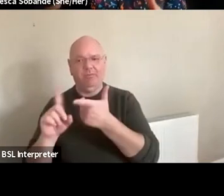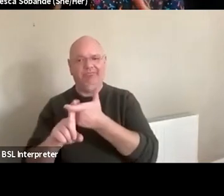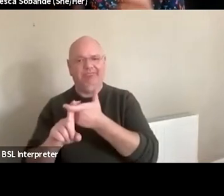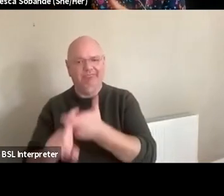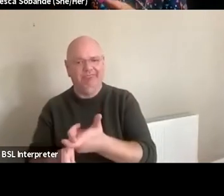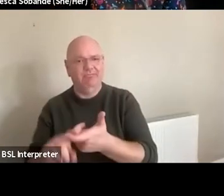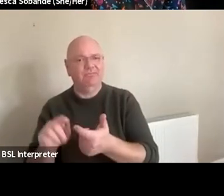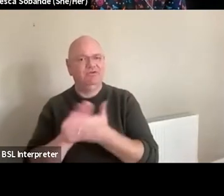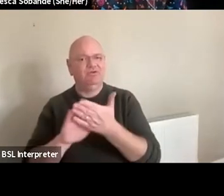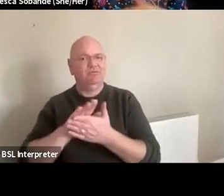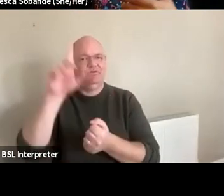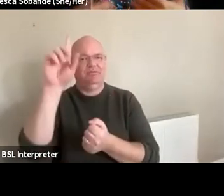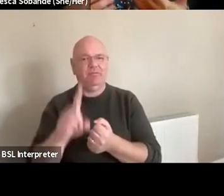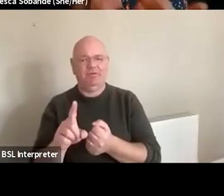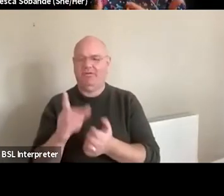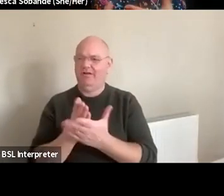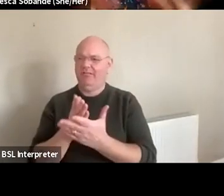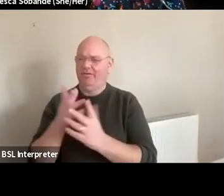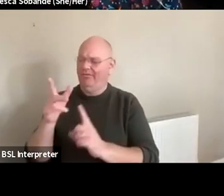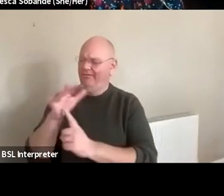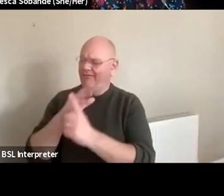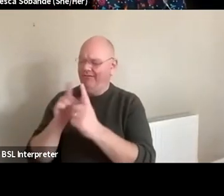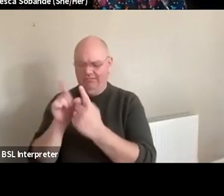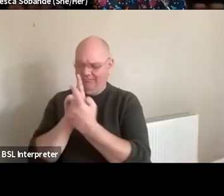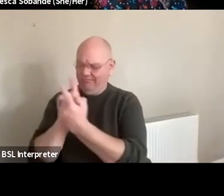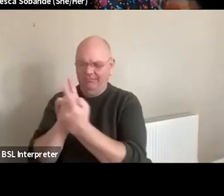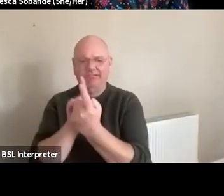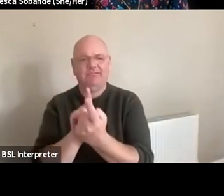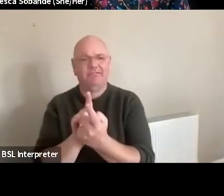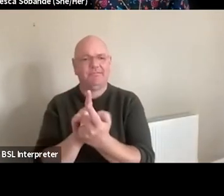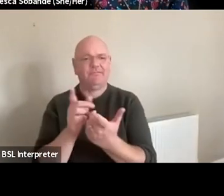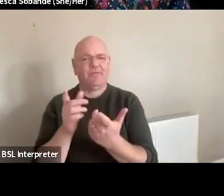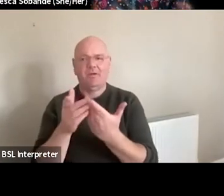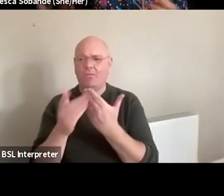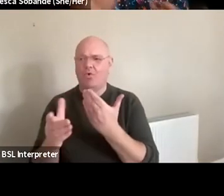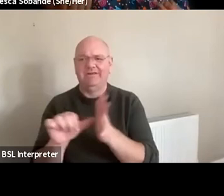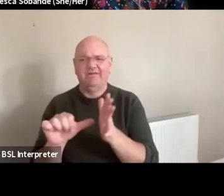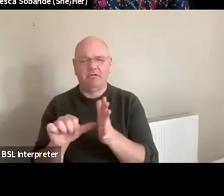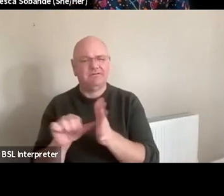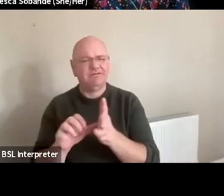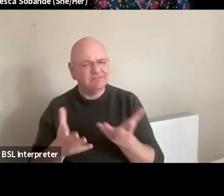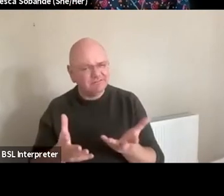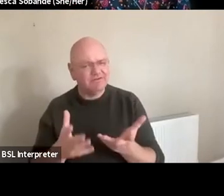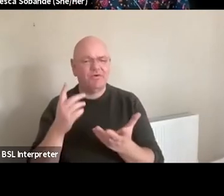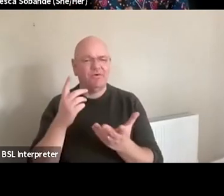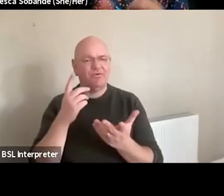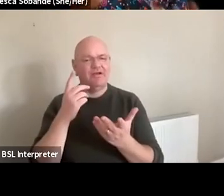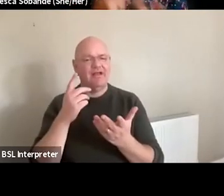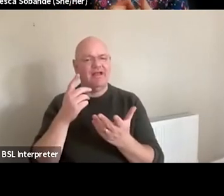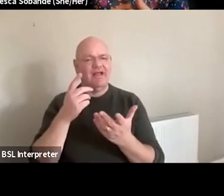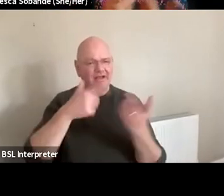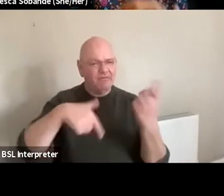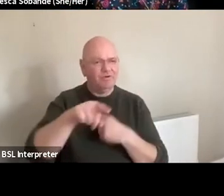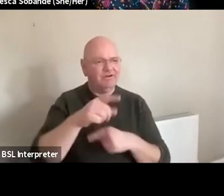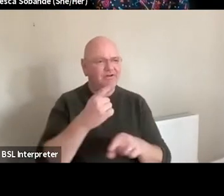find spaces to come together and to find spaces to be in public space. So I think also just all of what everybody was speaking about was making me